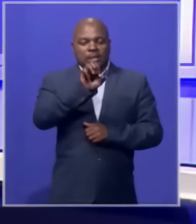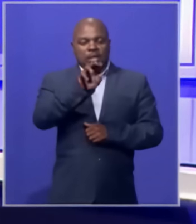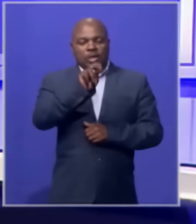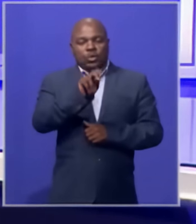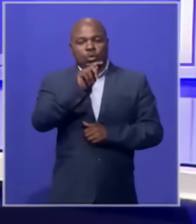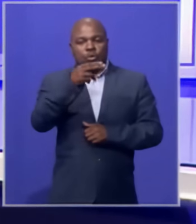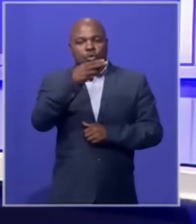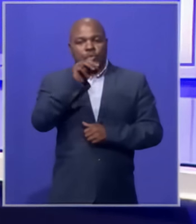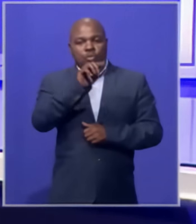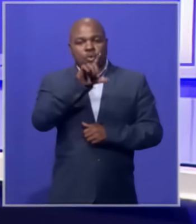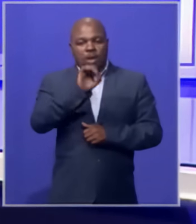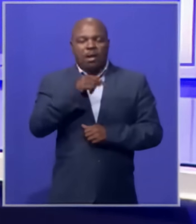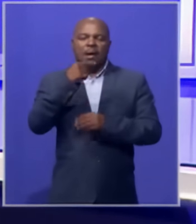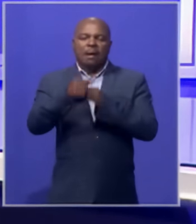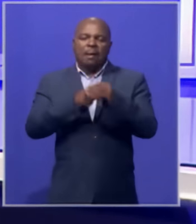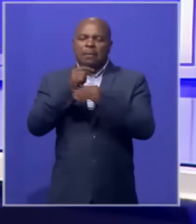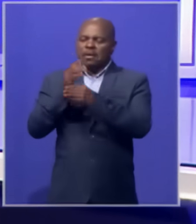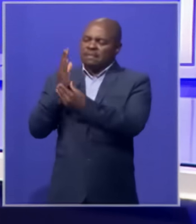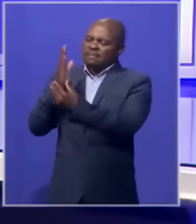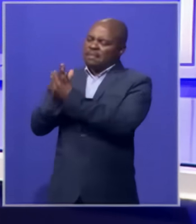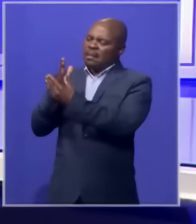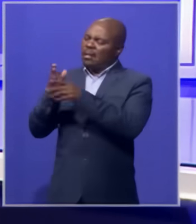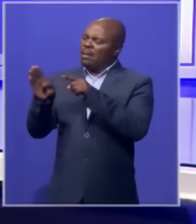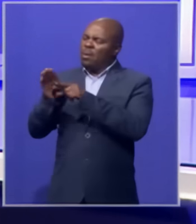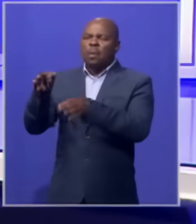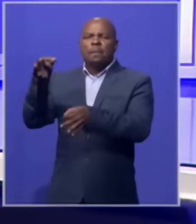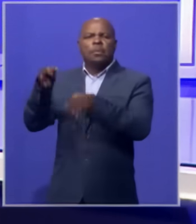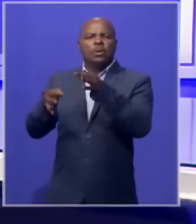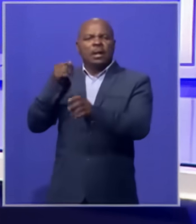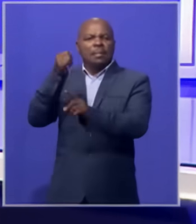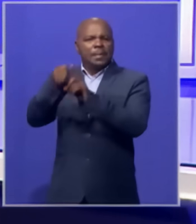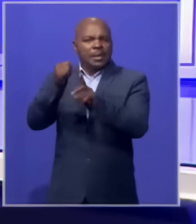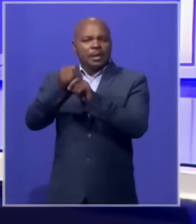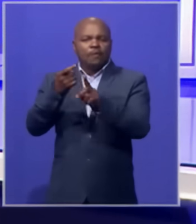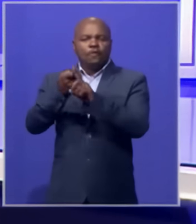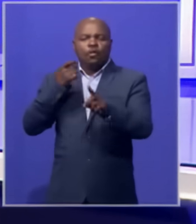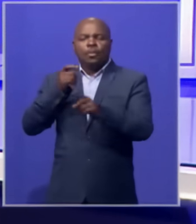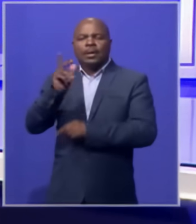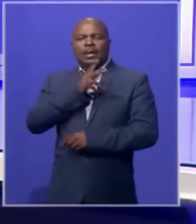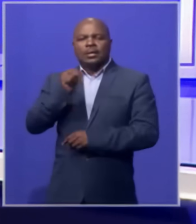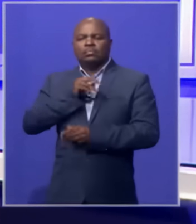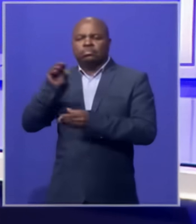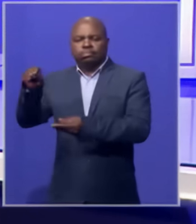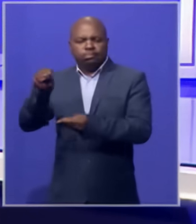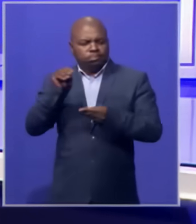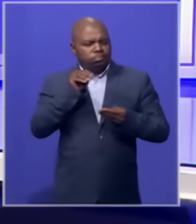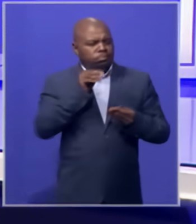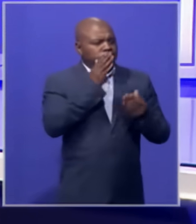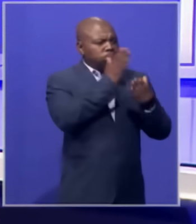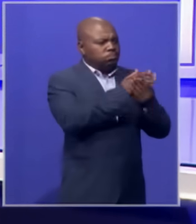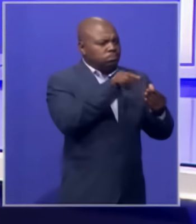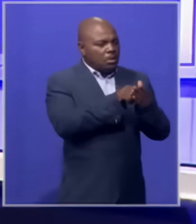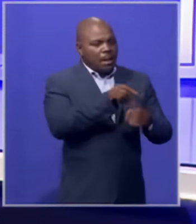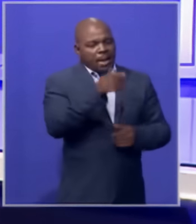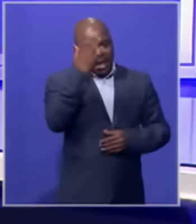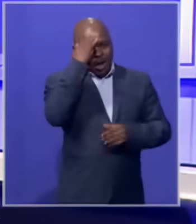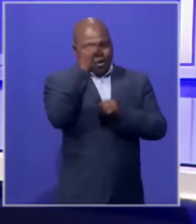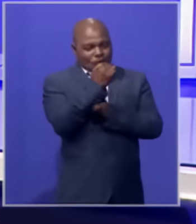Sinthumule ka ga ditokete tša melato ya dipolao tša sepolotiki yeo e tlošitšwego ka KwaZulu-Natal go ya dikantorong kgolo tša maphodisa